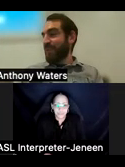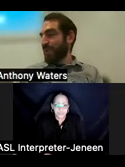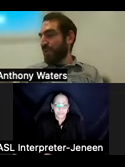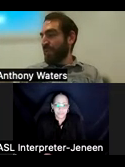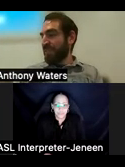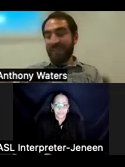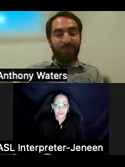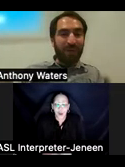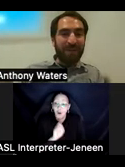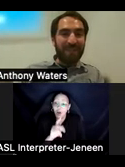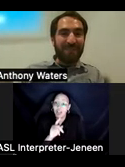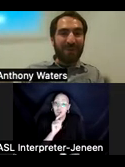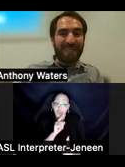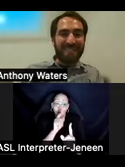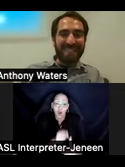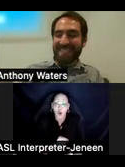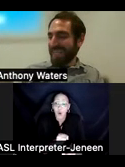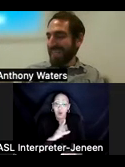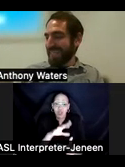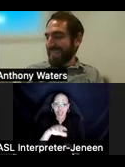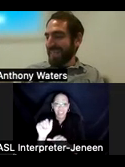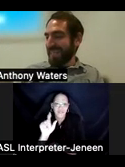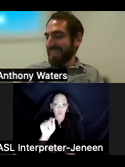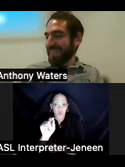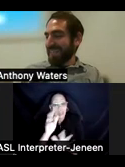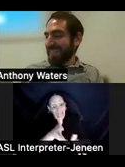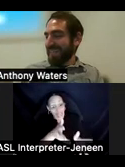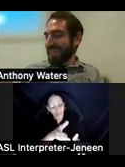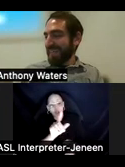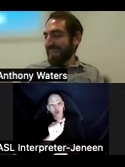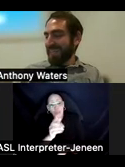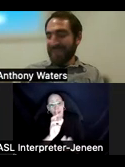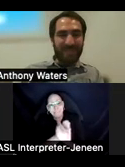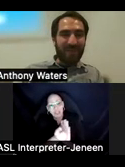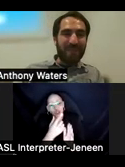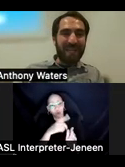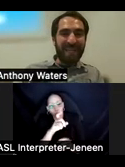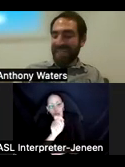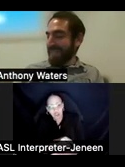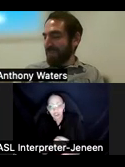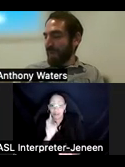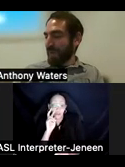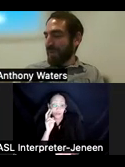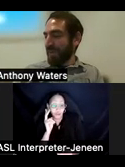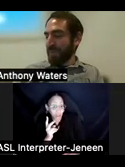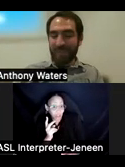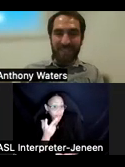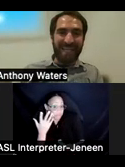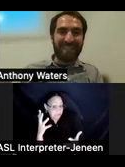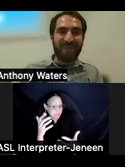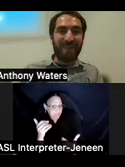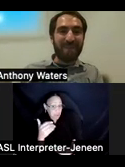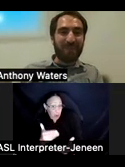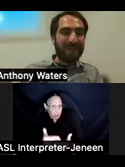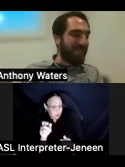Okay, so the goal was to leave 20 minutes for questions, and it looks like we hit that mark almost